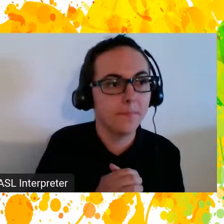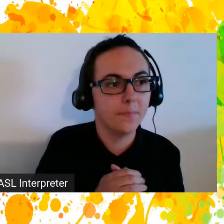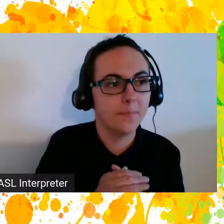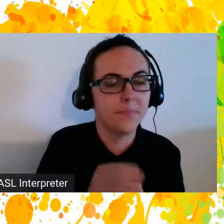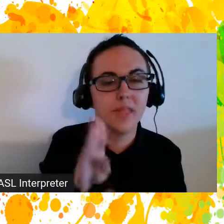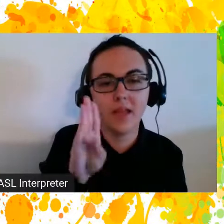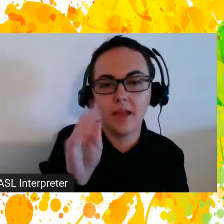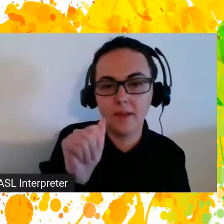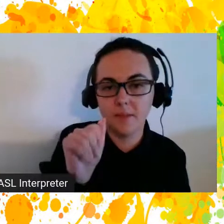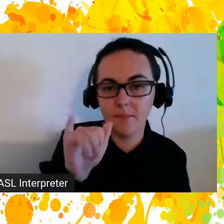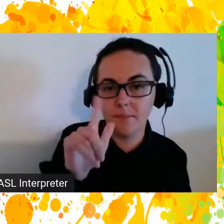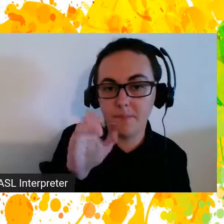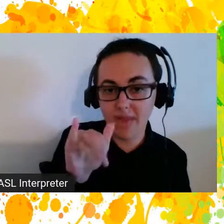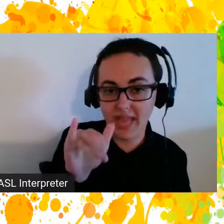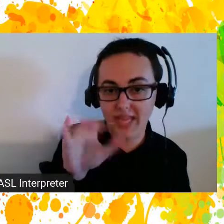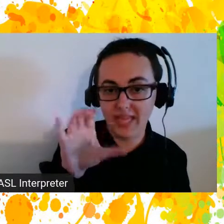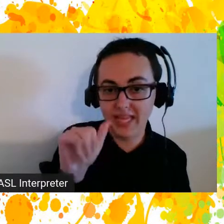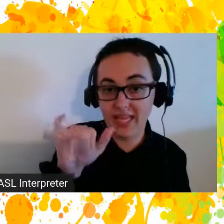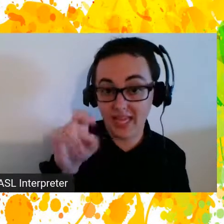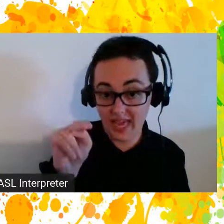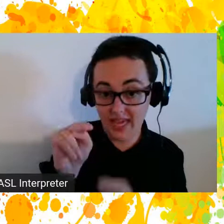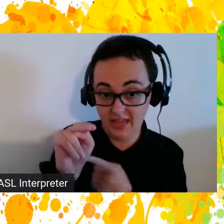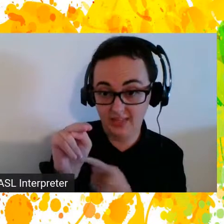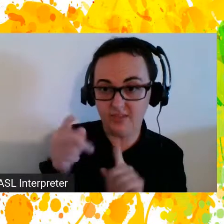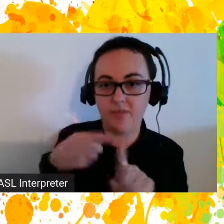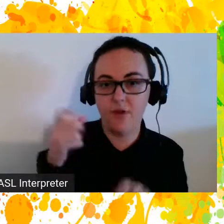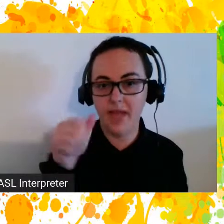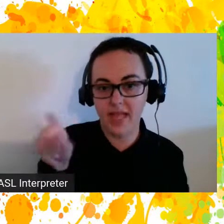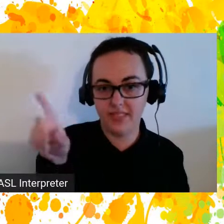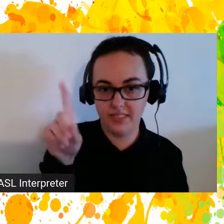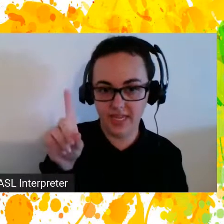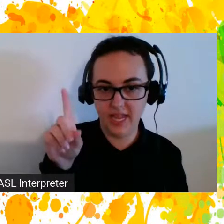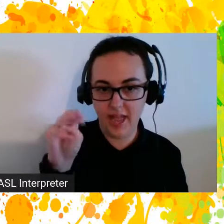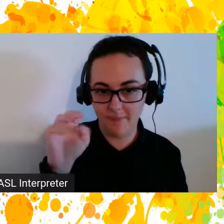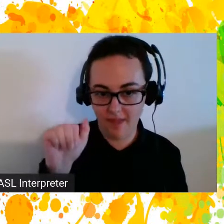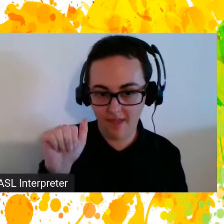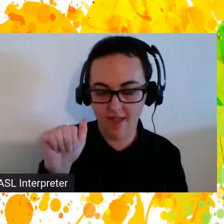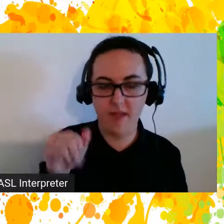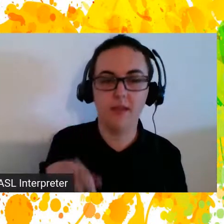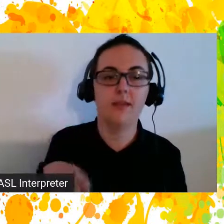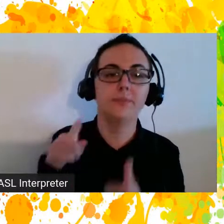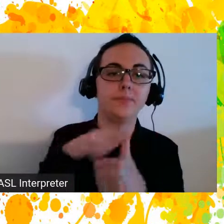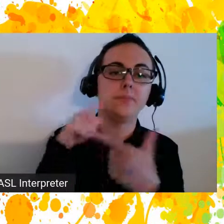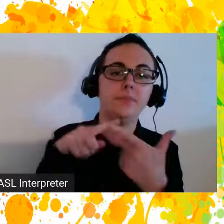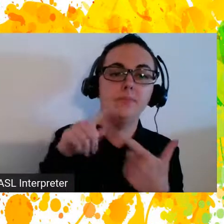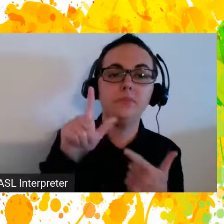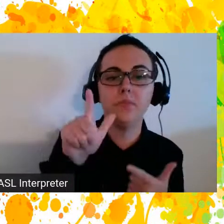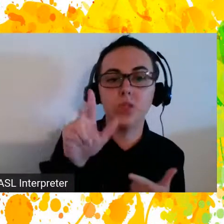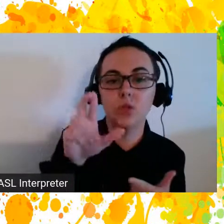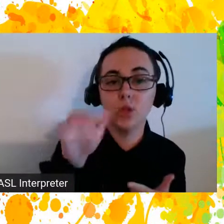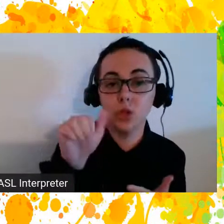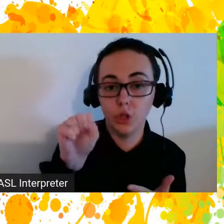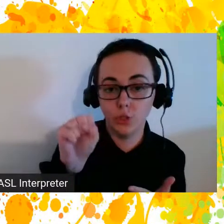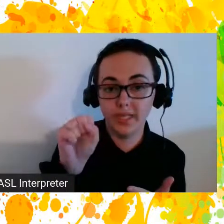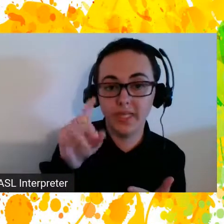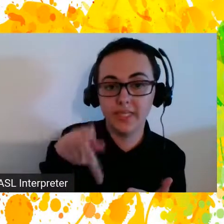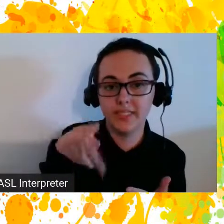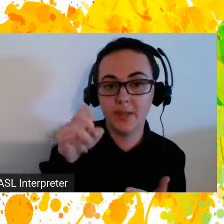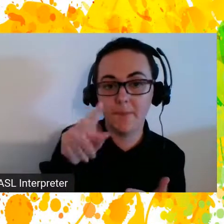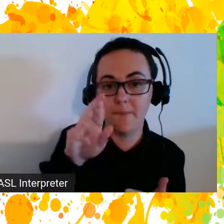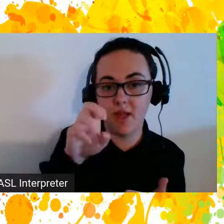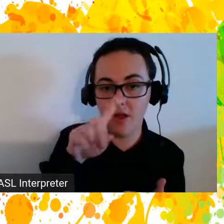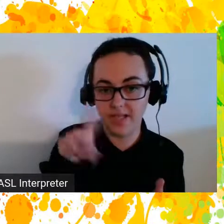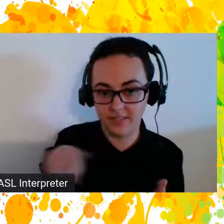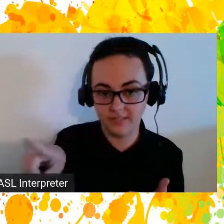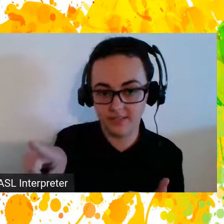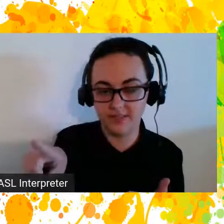Bailey Cain from the San Diego Museum of Art. We will have Lucas Perez, curator of Proud